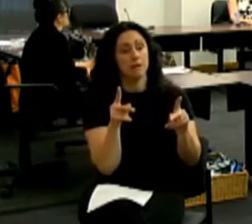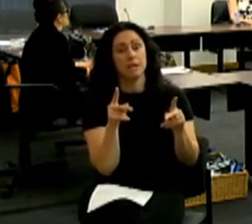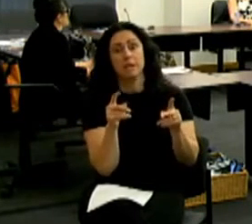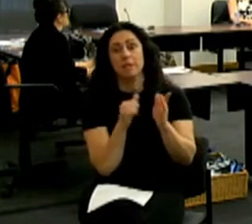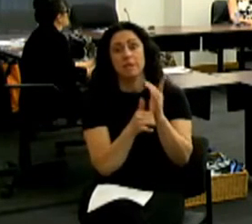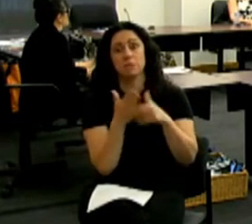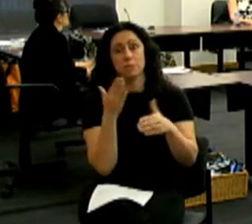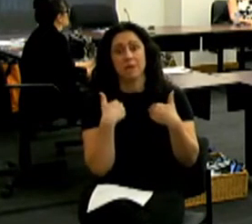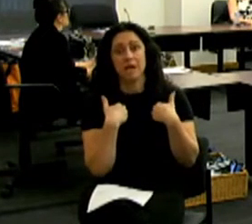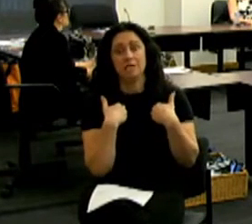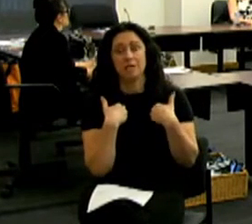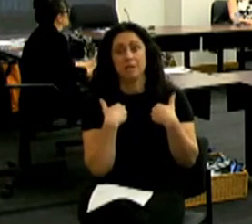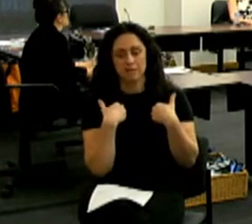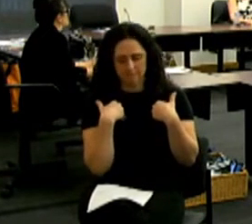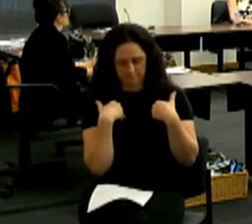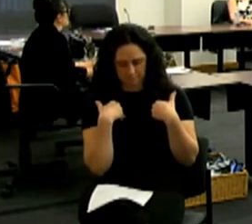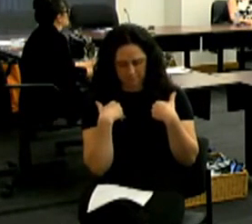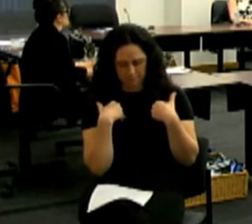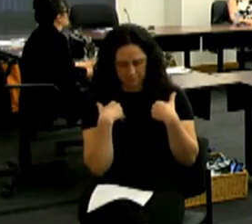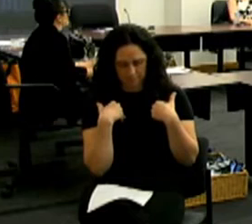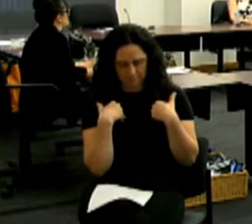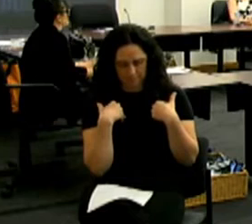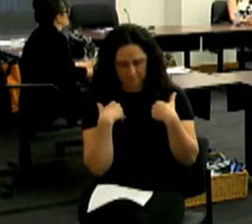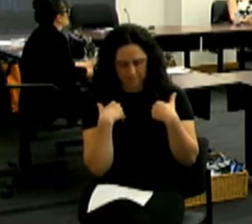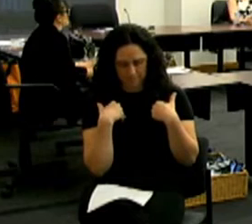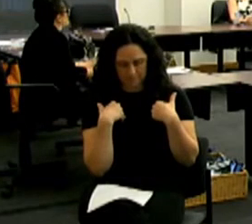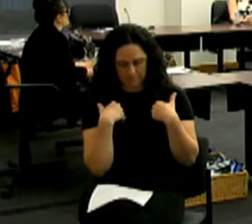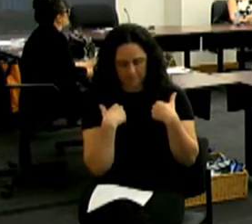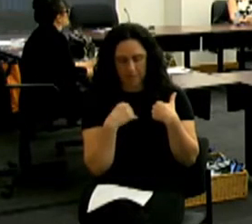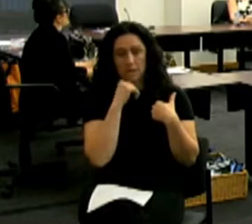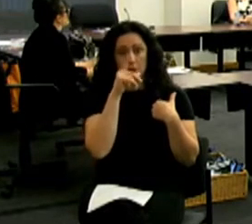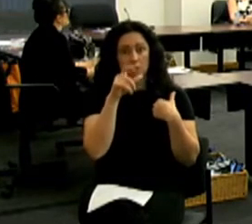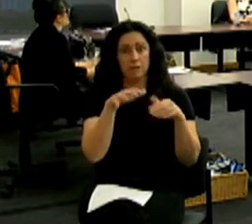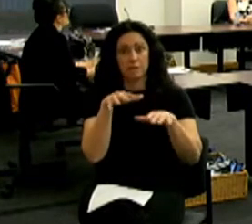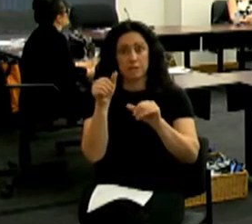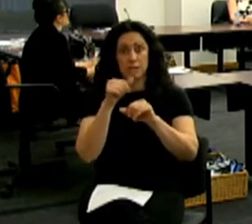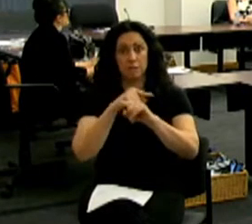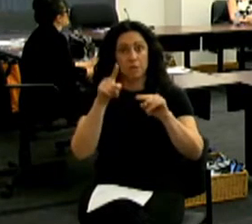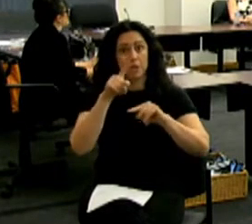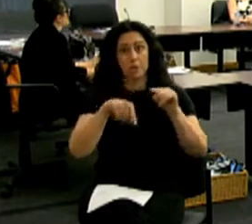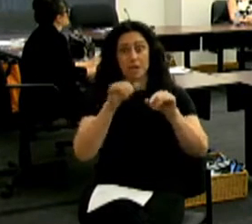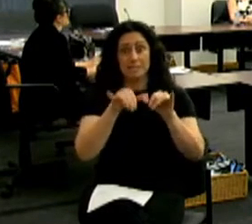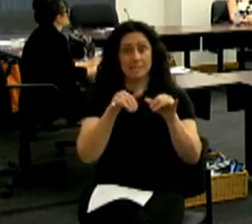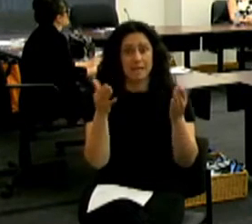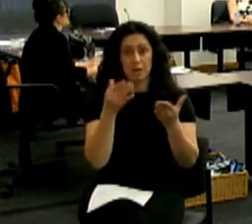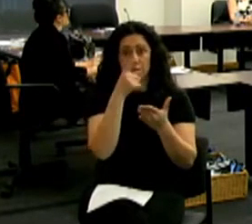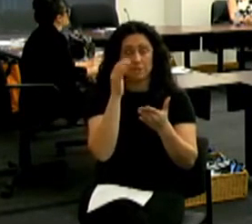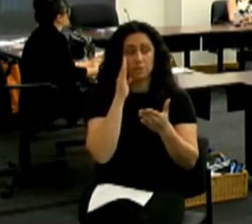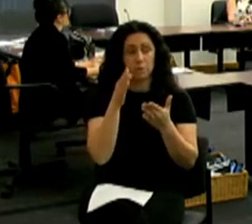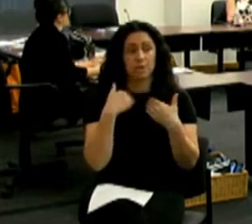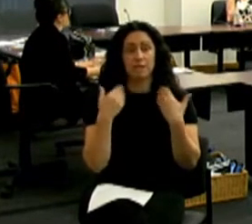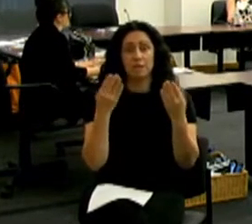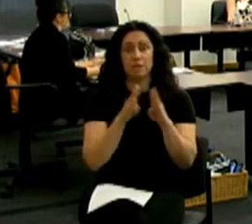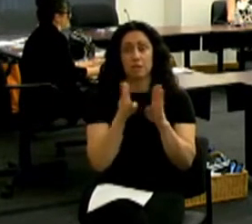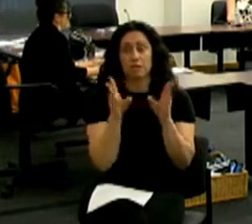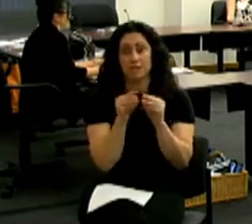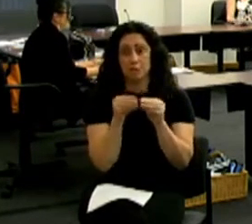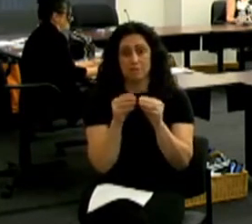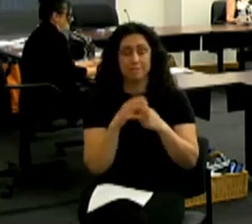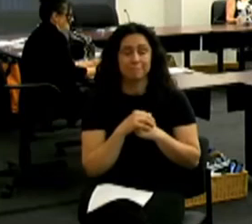and that's what we have, and you don't have to leave, but you can't stay here because we're going to have a closed